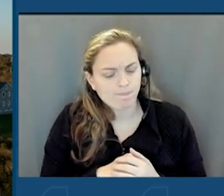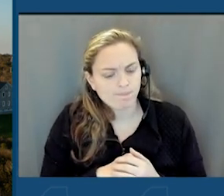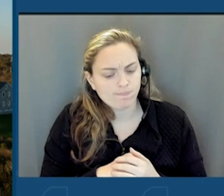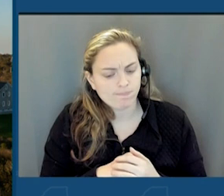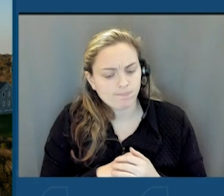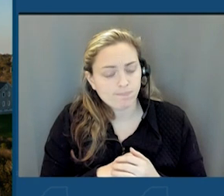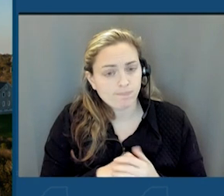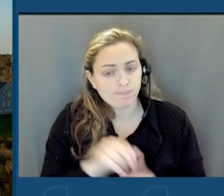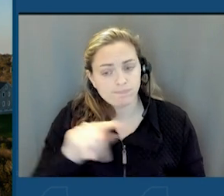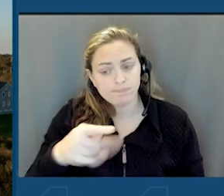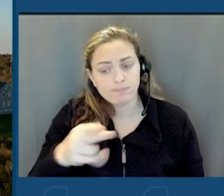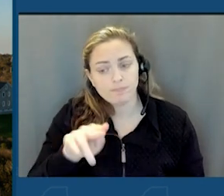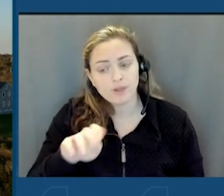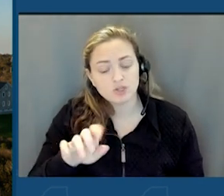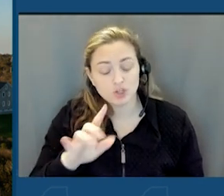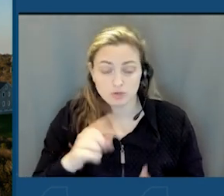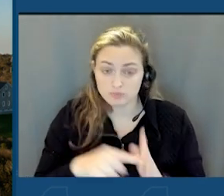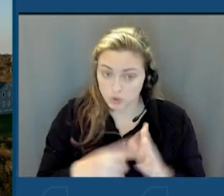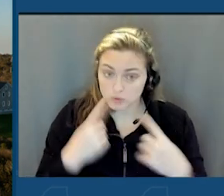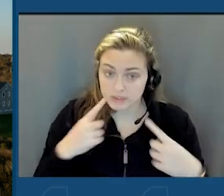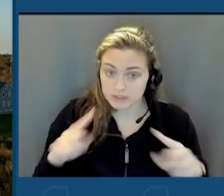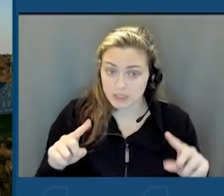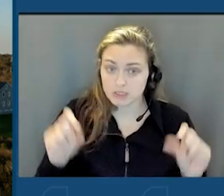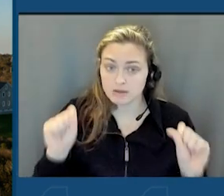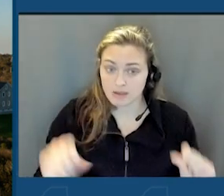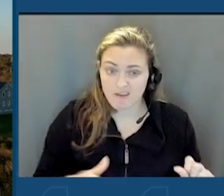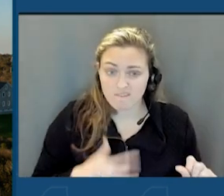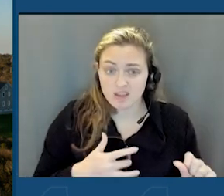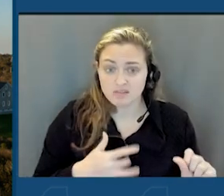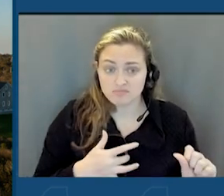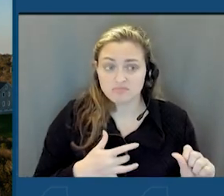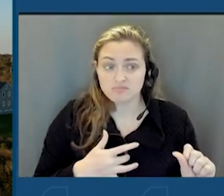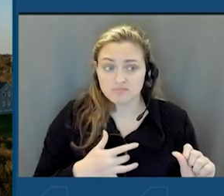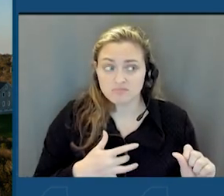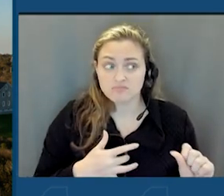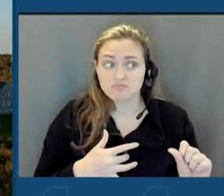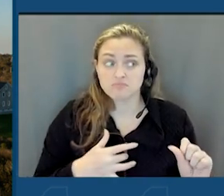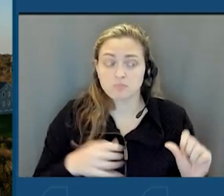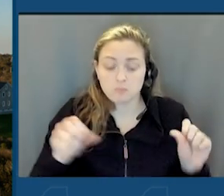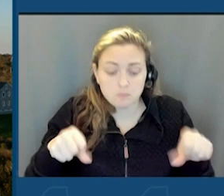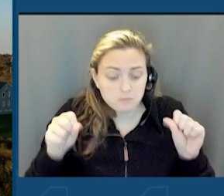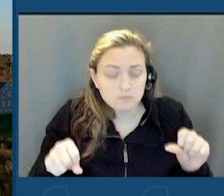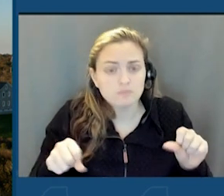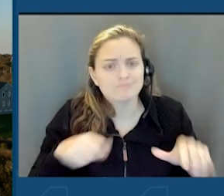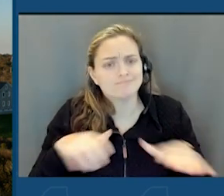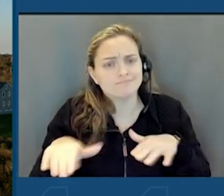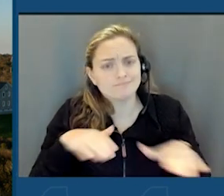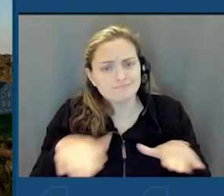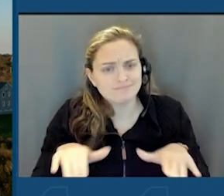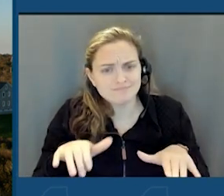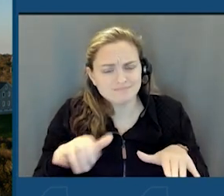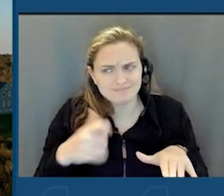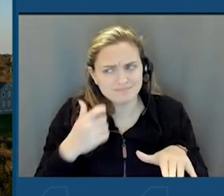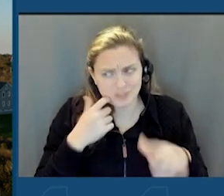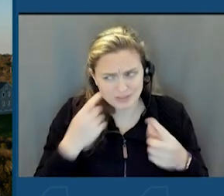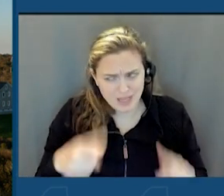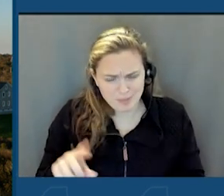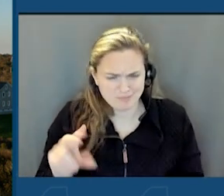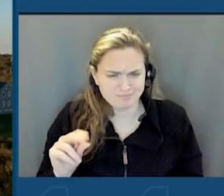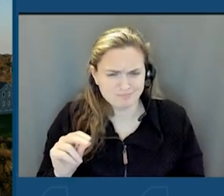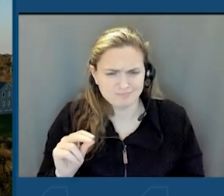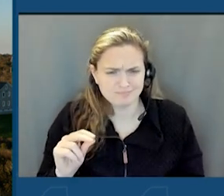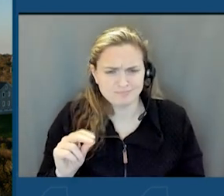Patchogue shows what real success looks like. It can feel tangible. People walk down the streets. That didn't just happen. If we just